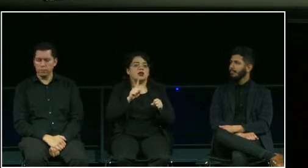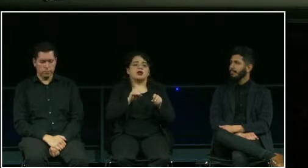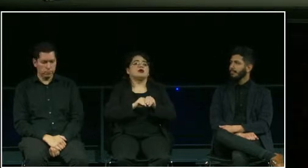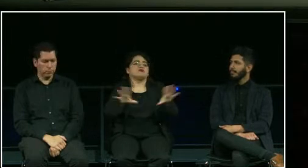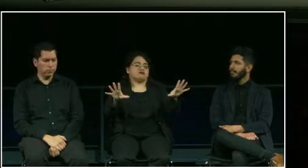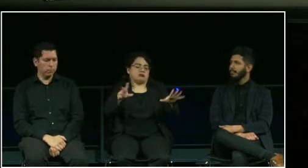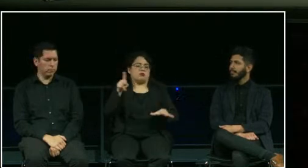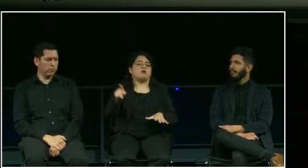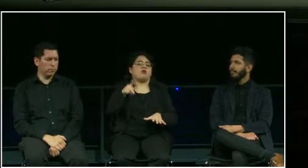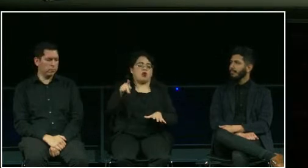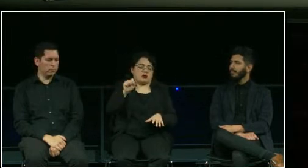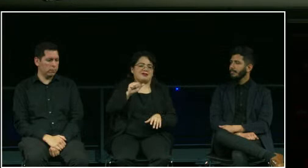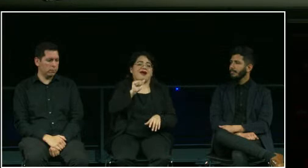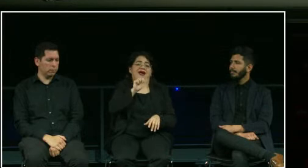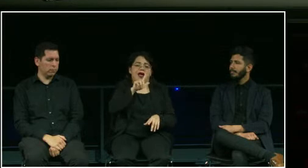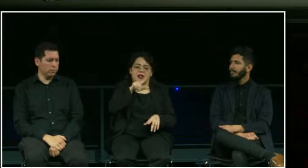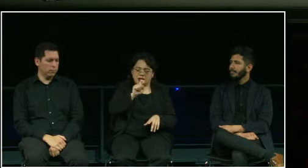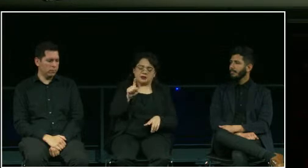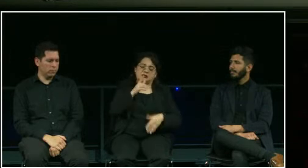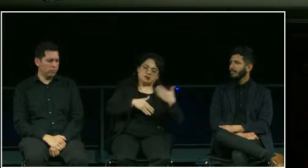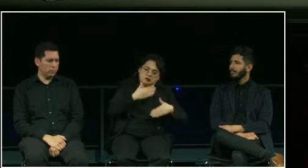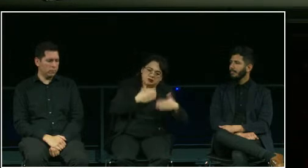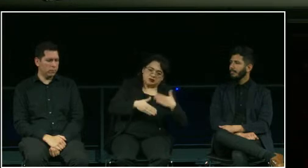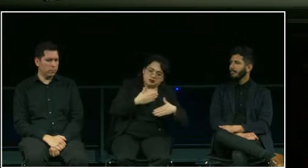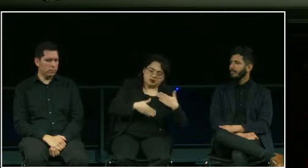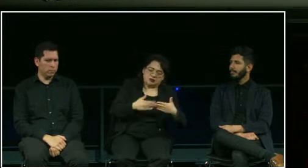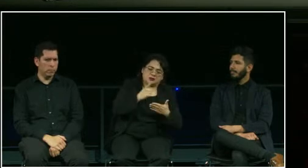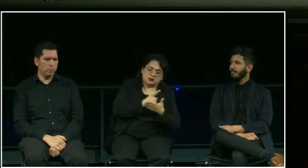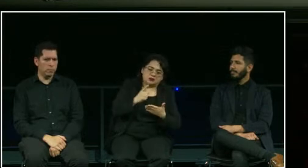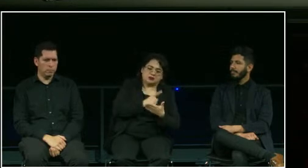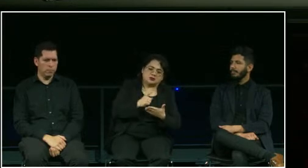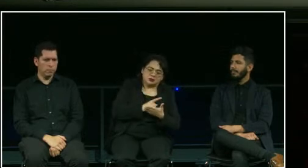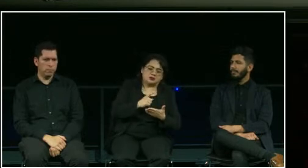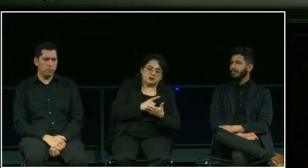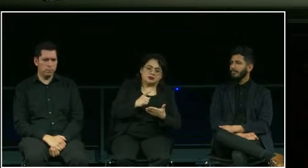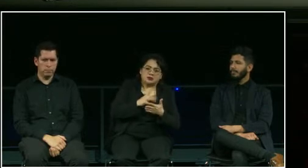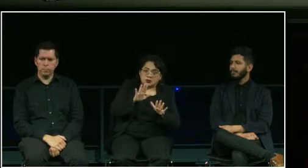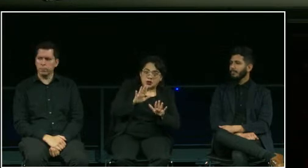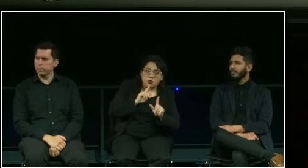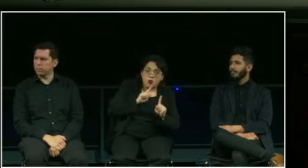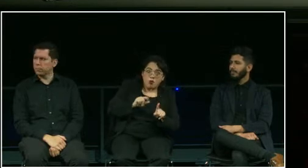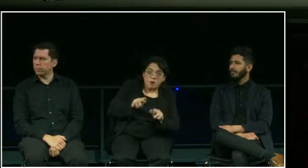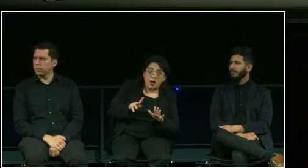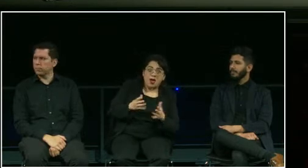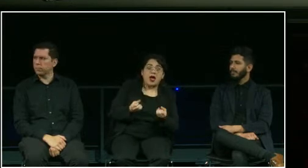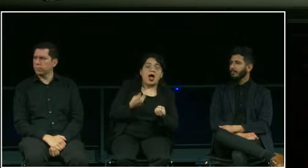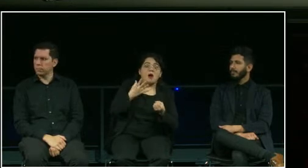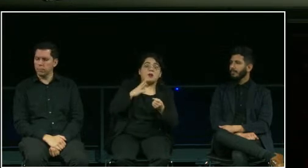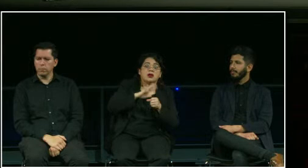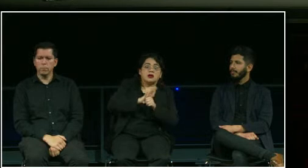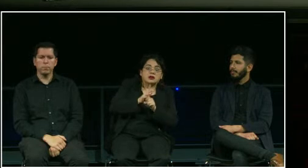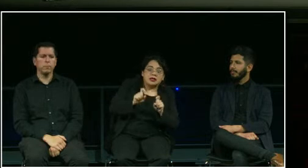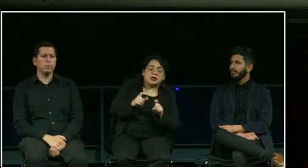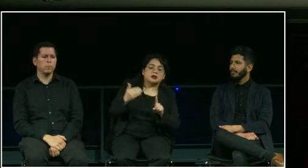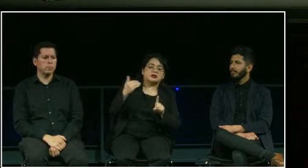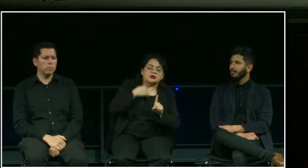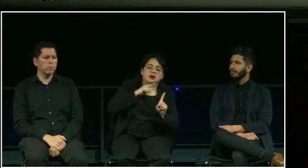places, and Alex soldiered through, and every week we'd have a producer's call, and he would report back, and how many COVID tests,